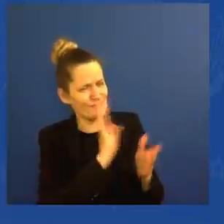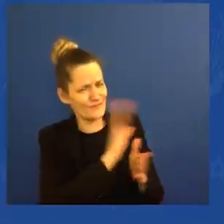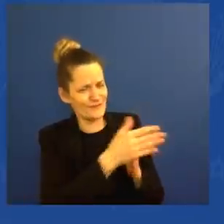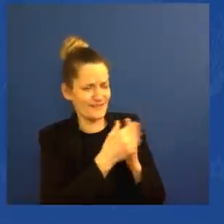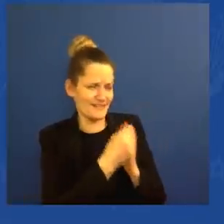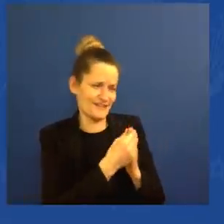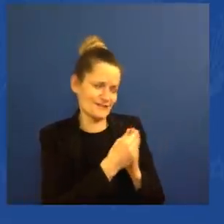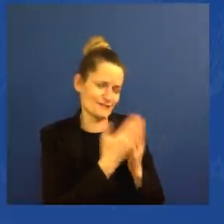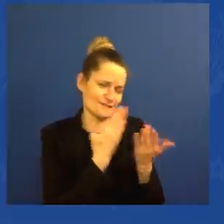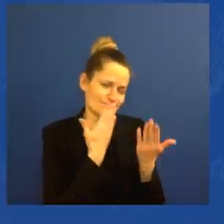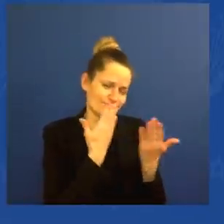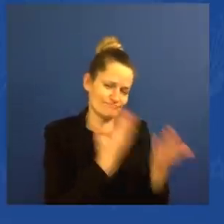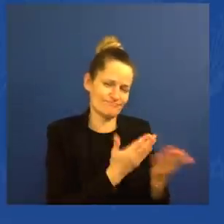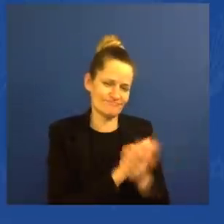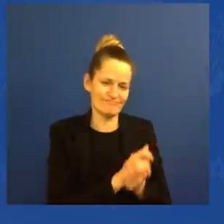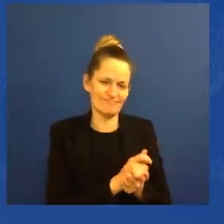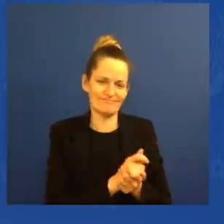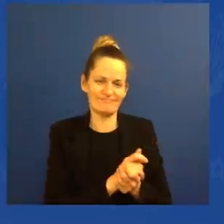in Union City, Georgia.